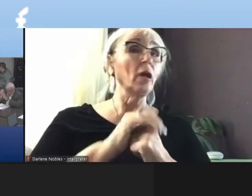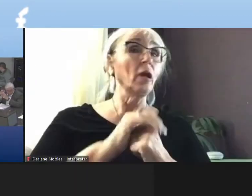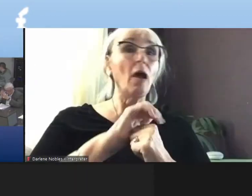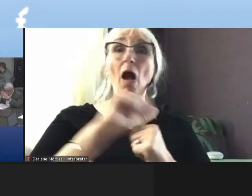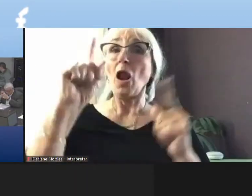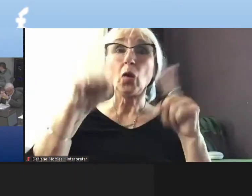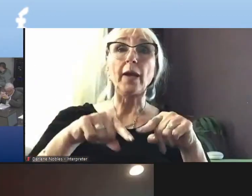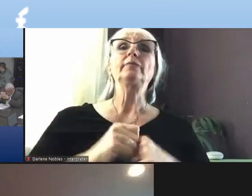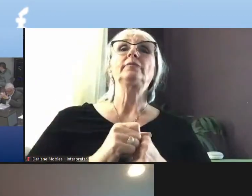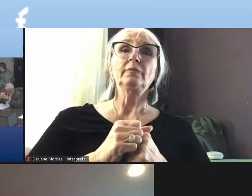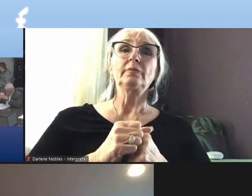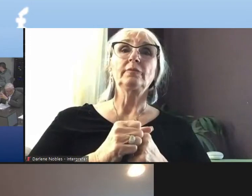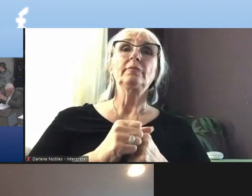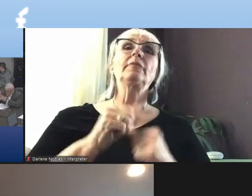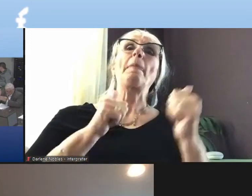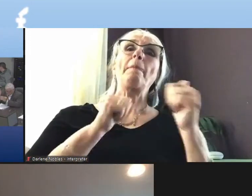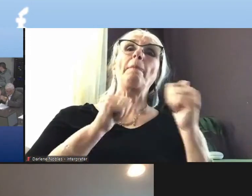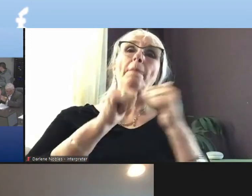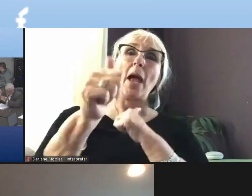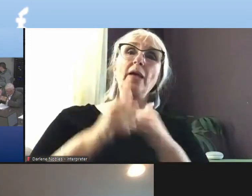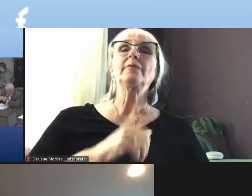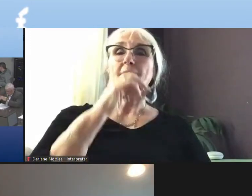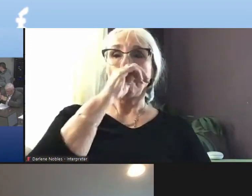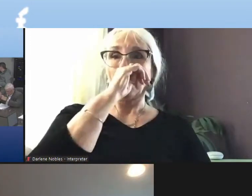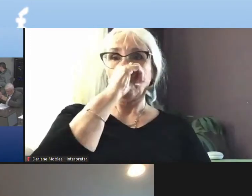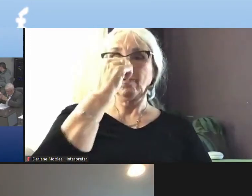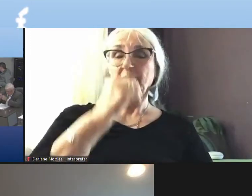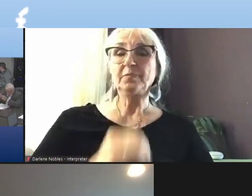Opposed? Passed. All right.